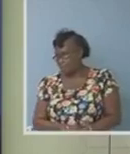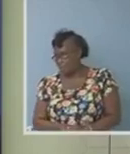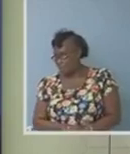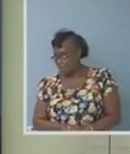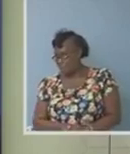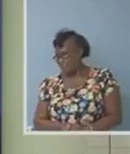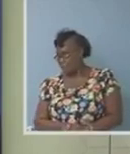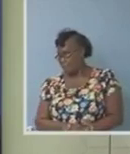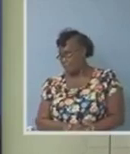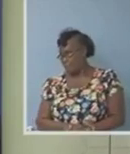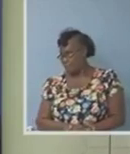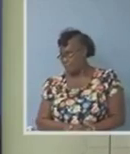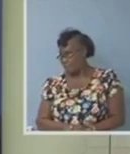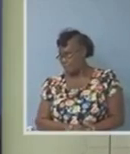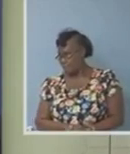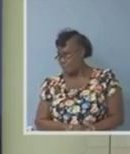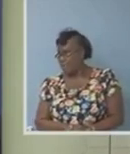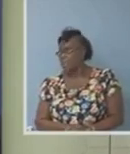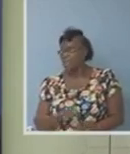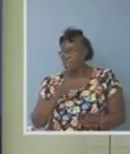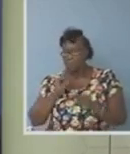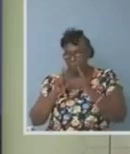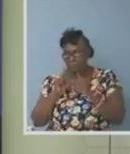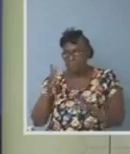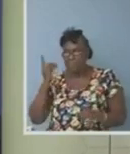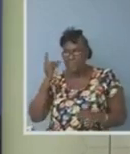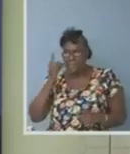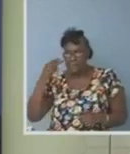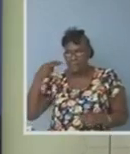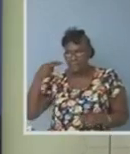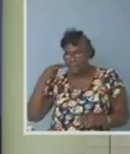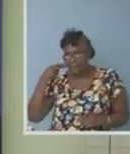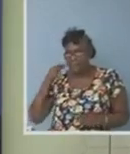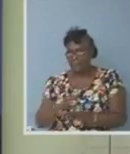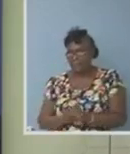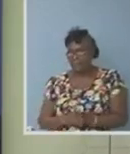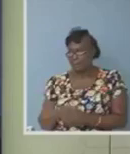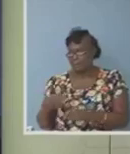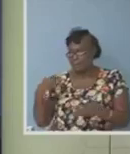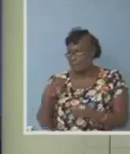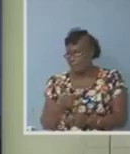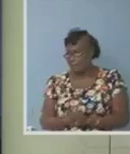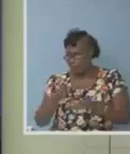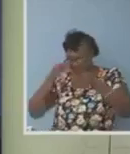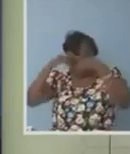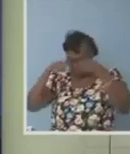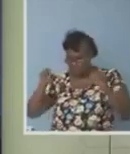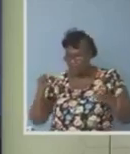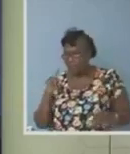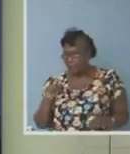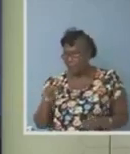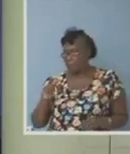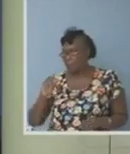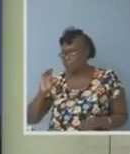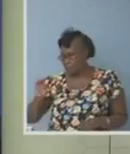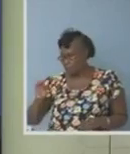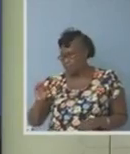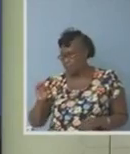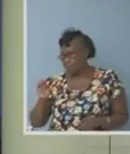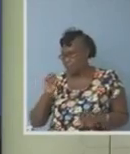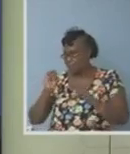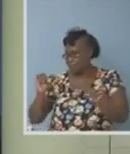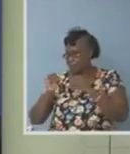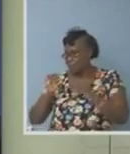spoke to Ms. Dan Haddad last night, and president of the Tobago chapter of the Tobago Chamber of Industry